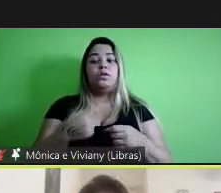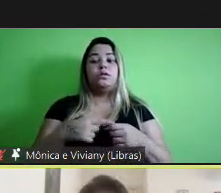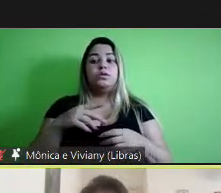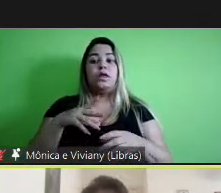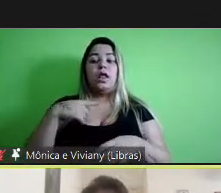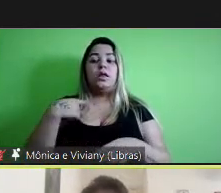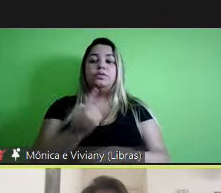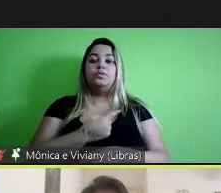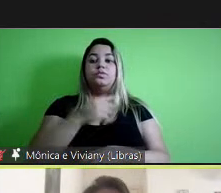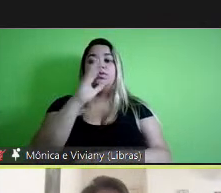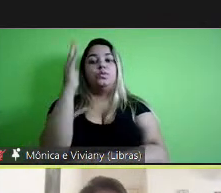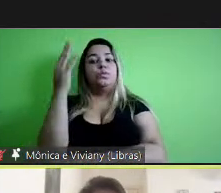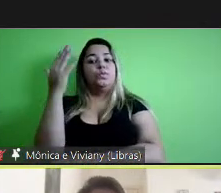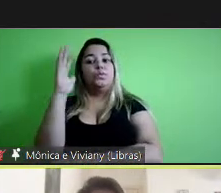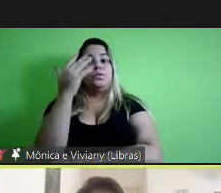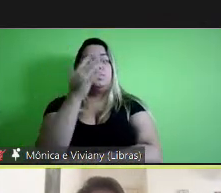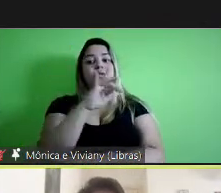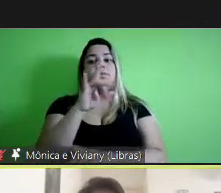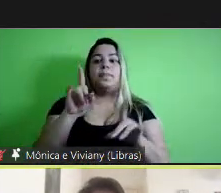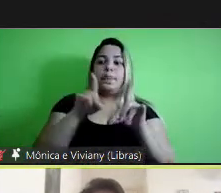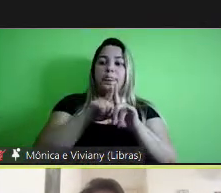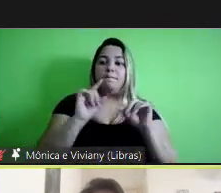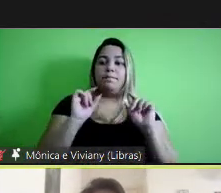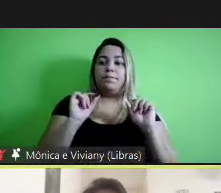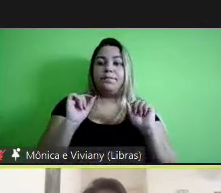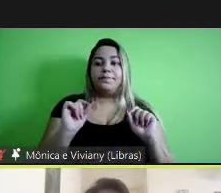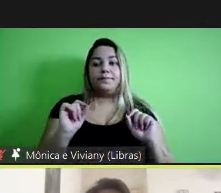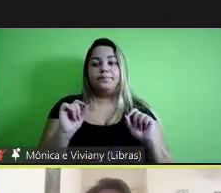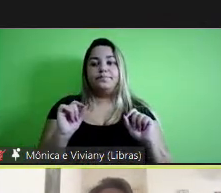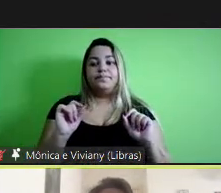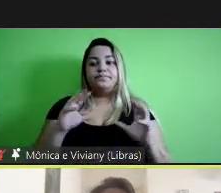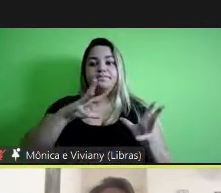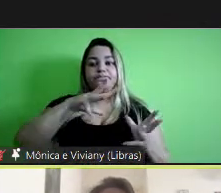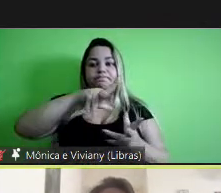boundaries of our forests.